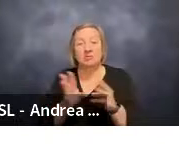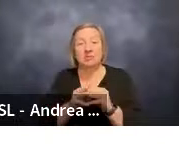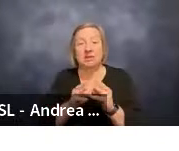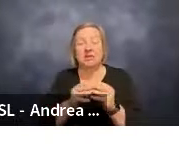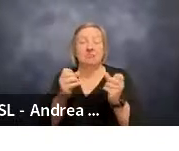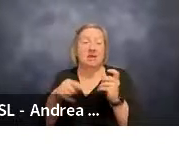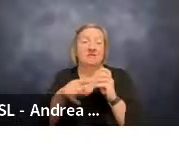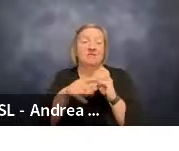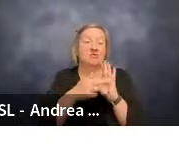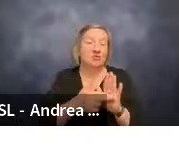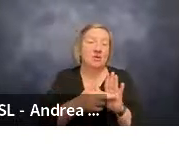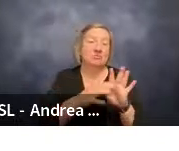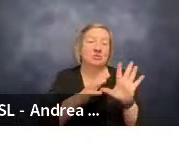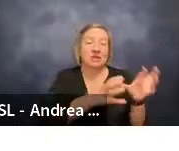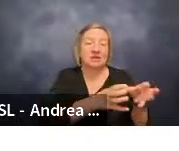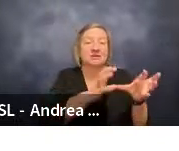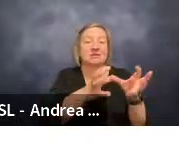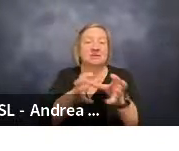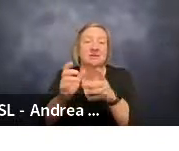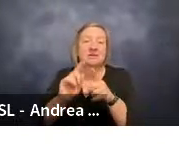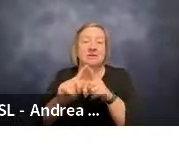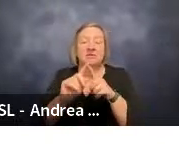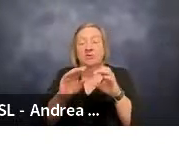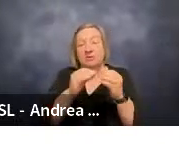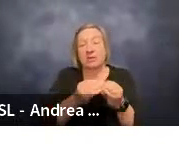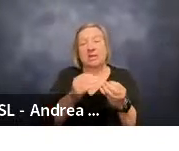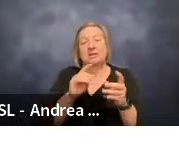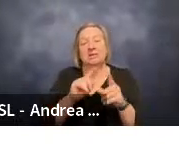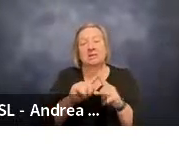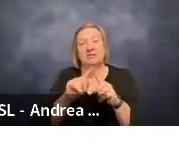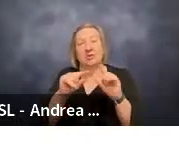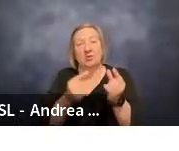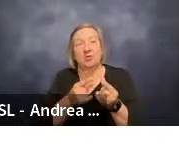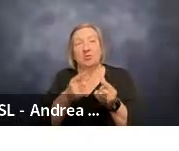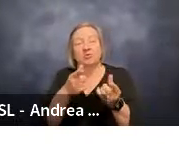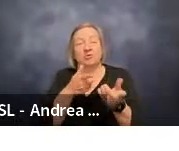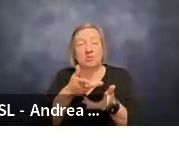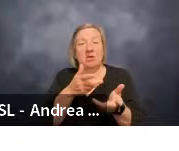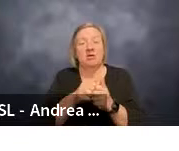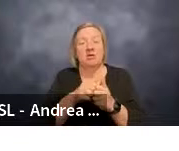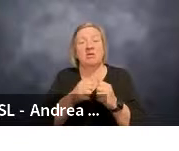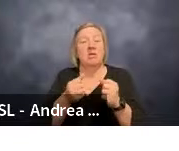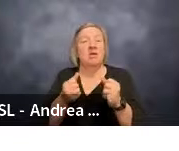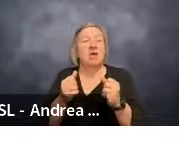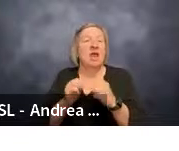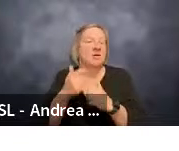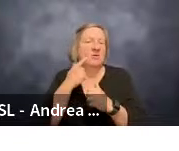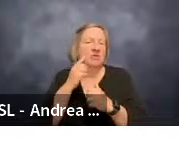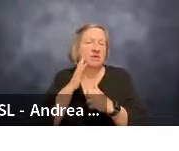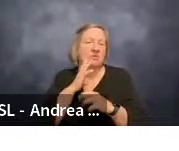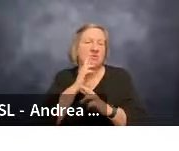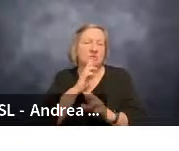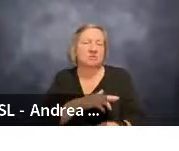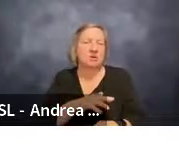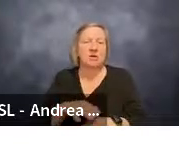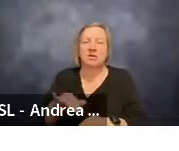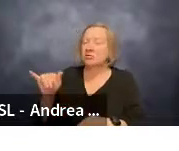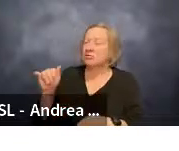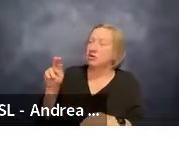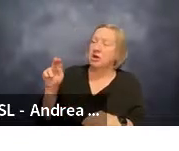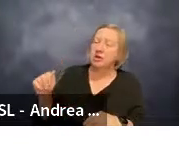are representing organizations and groups that you meet with regularly, how do you think they would respond to these? Jana.